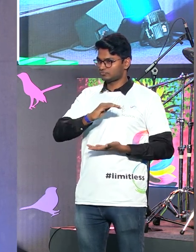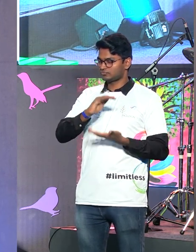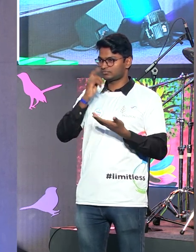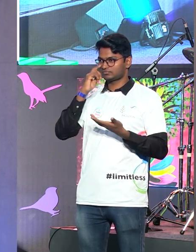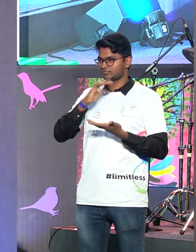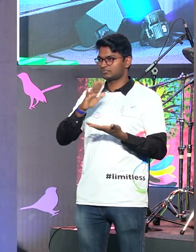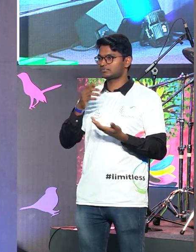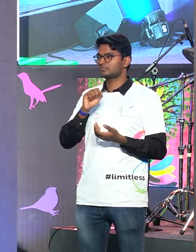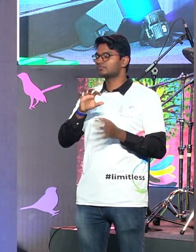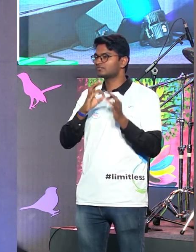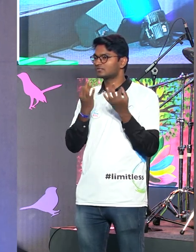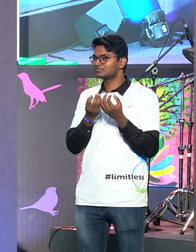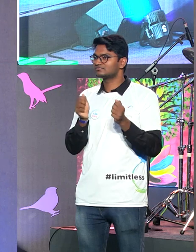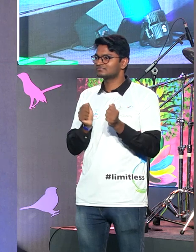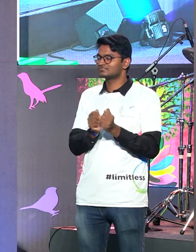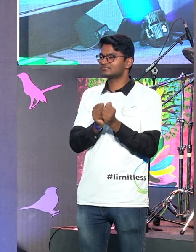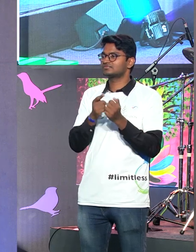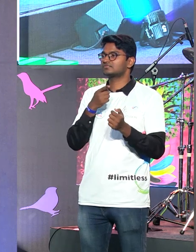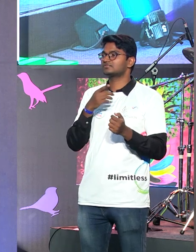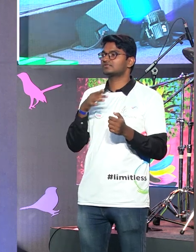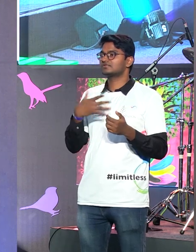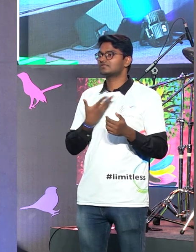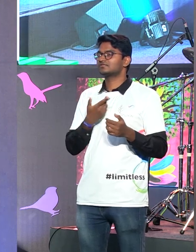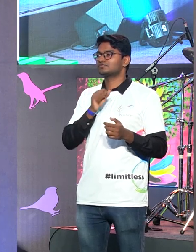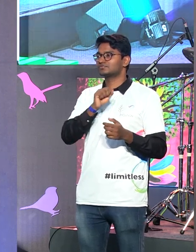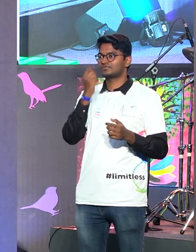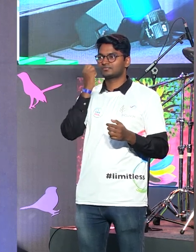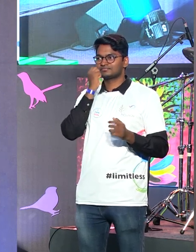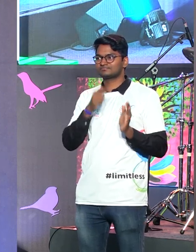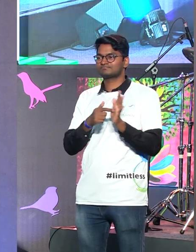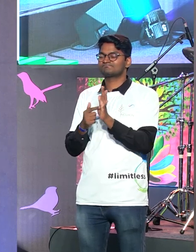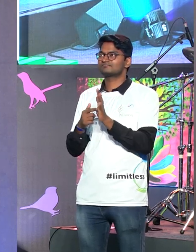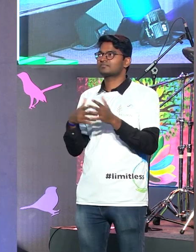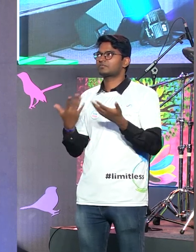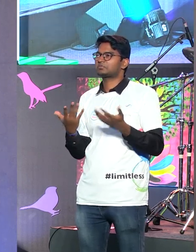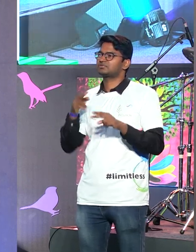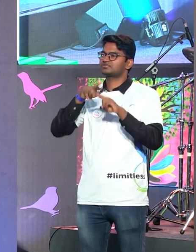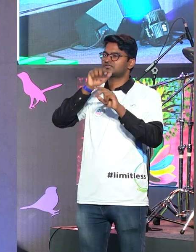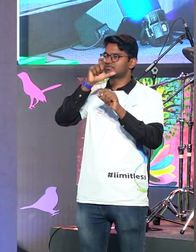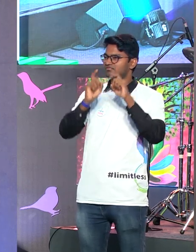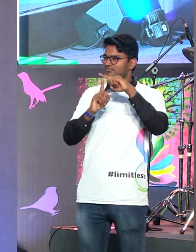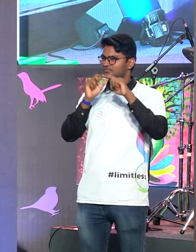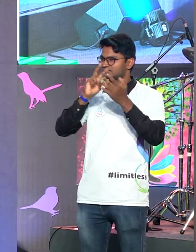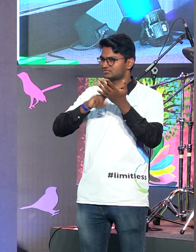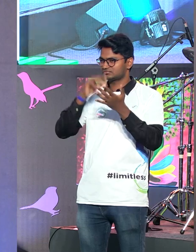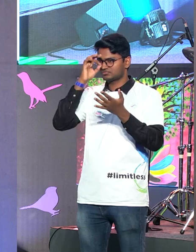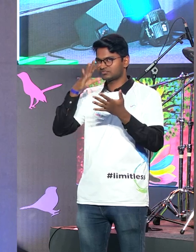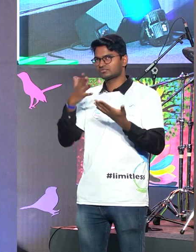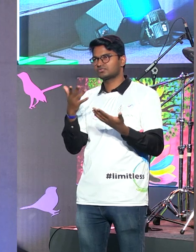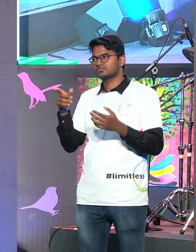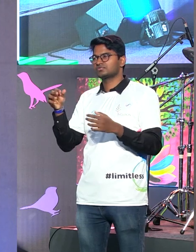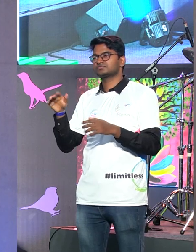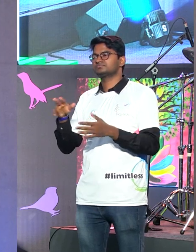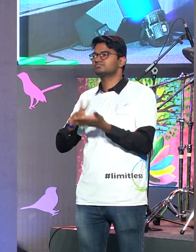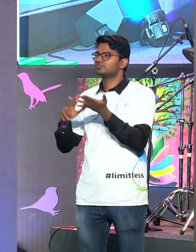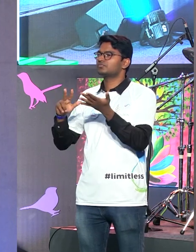them to, you know, represent their parents correctly. So I think whether it's fiction or not, it doesn't matter, because even fiction